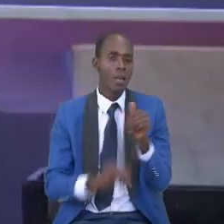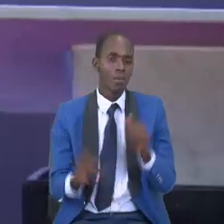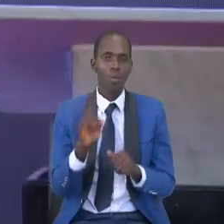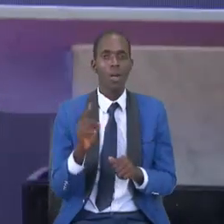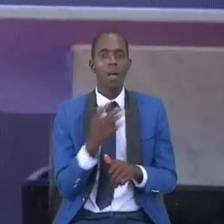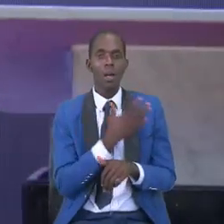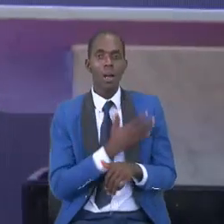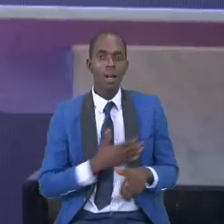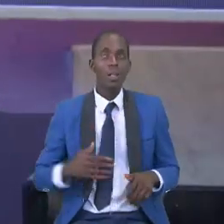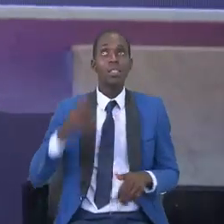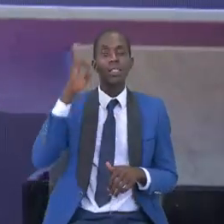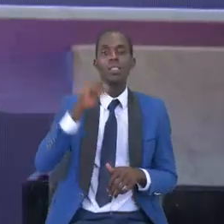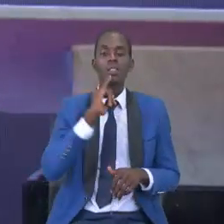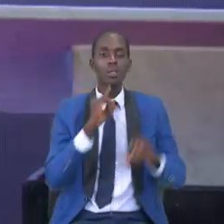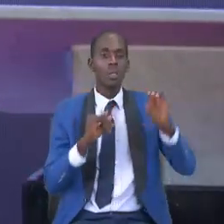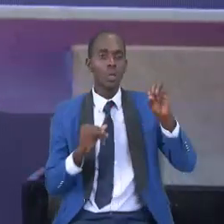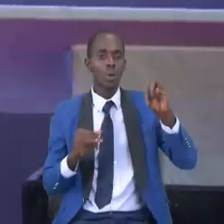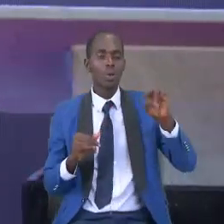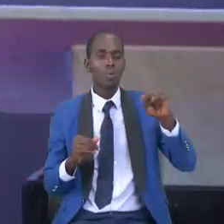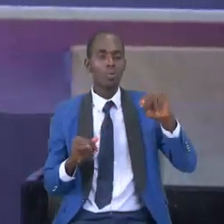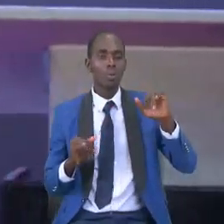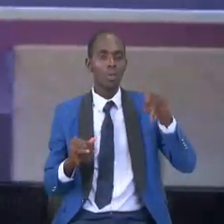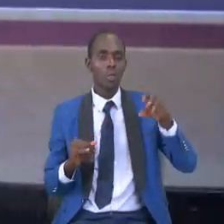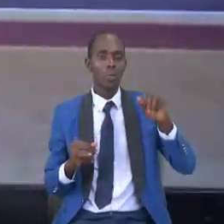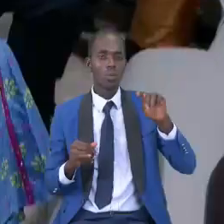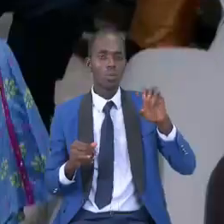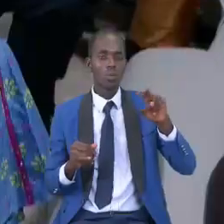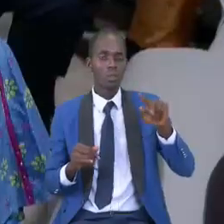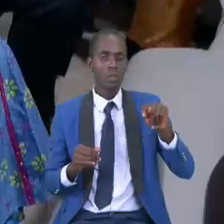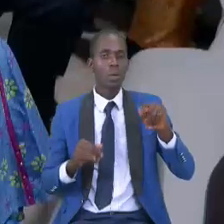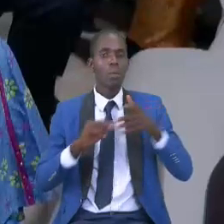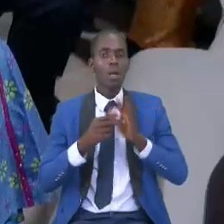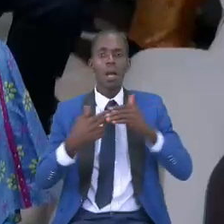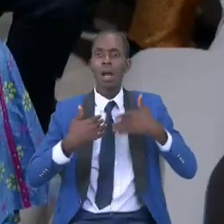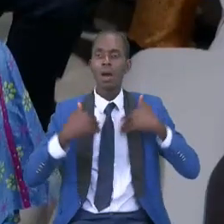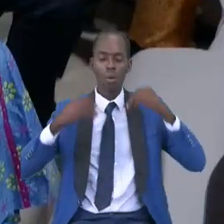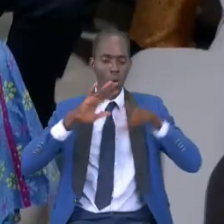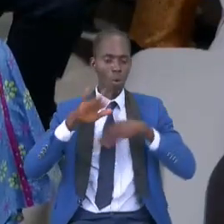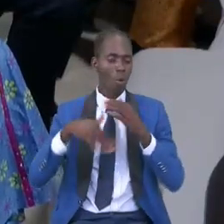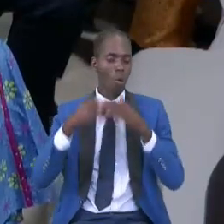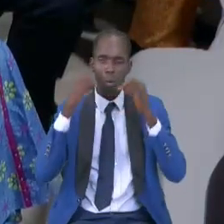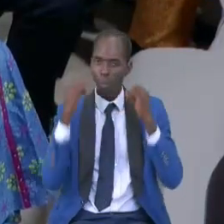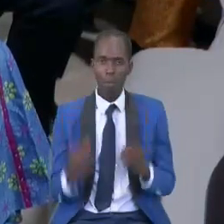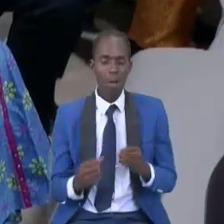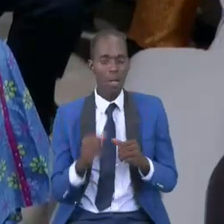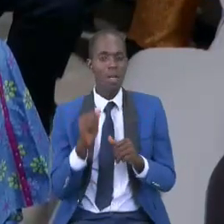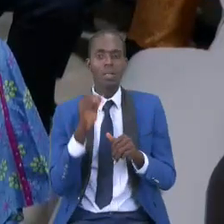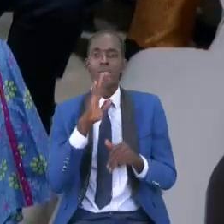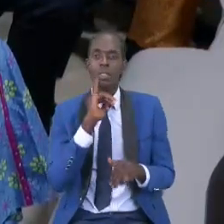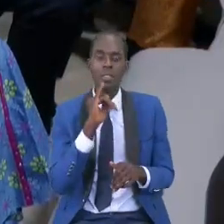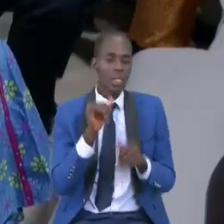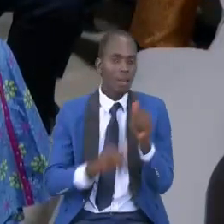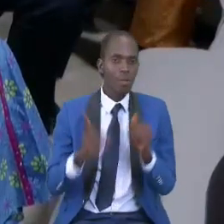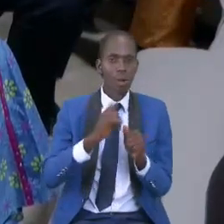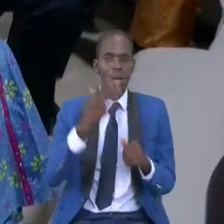is omnipotent, he has all power, present everywhere, knowing all things,